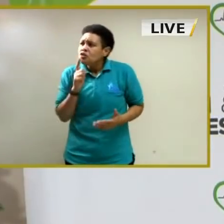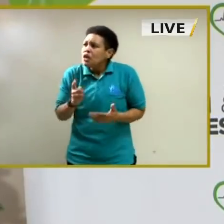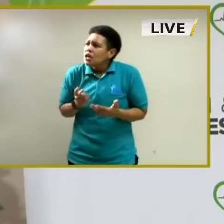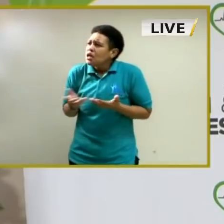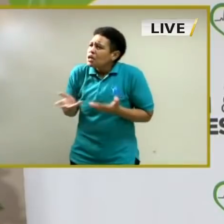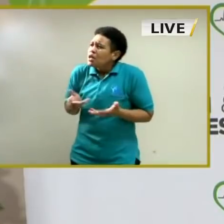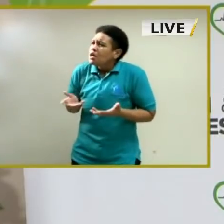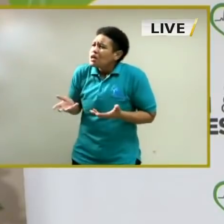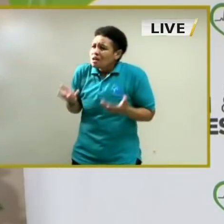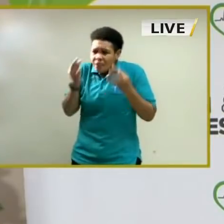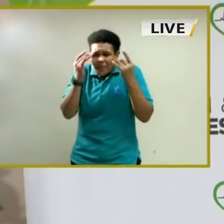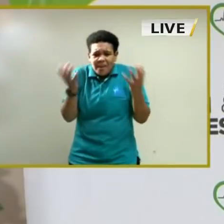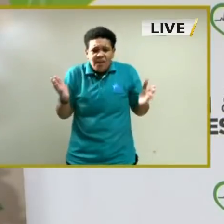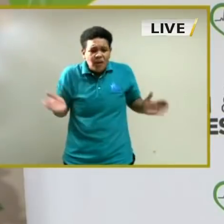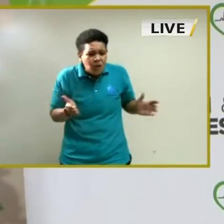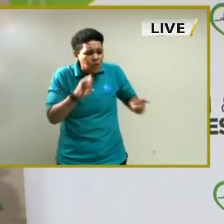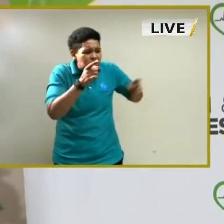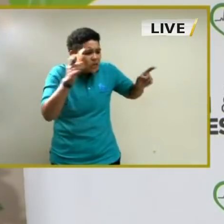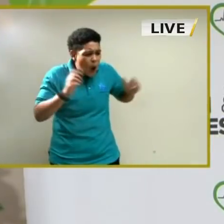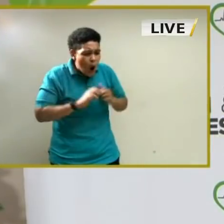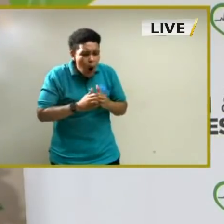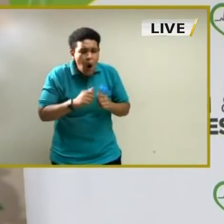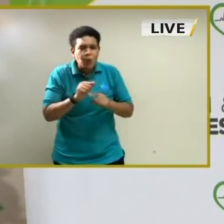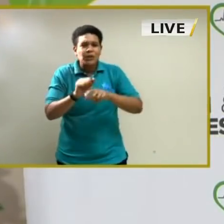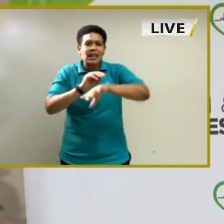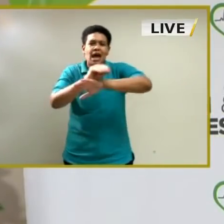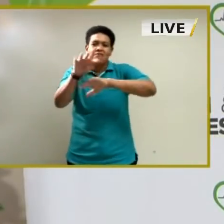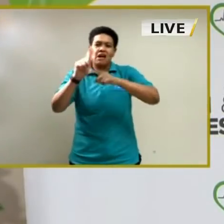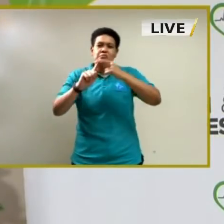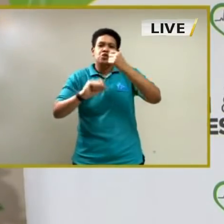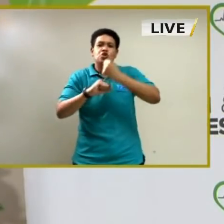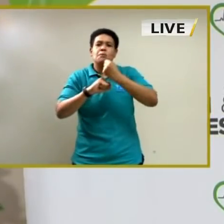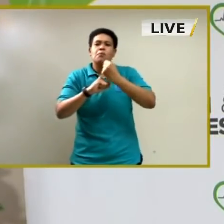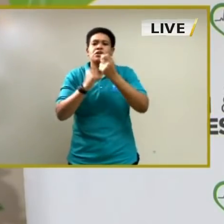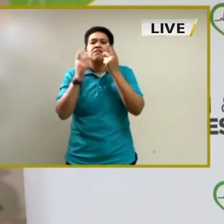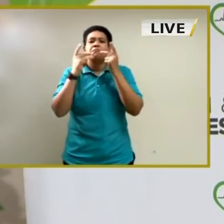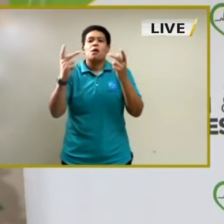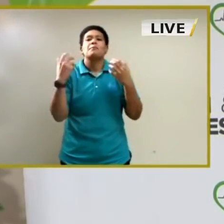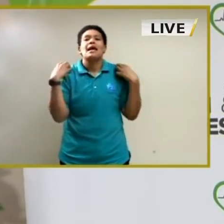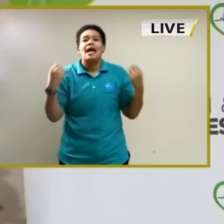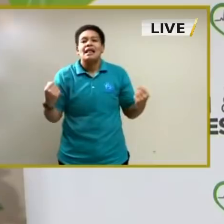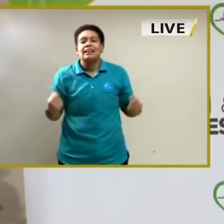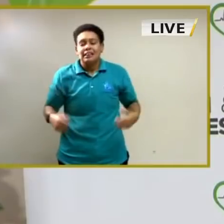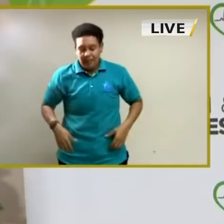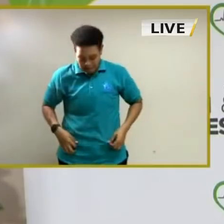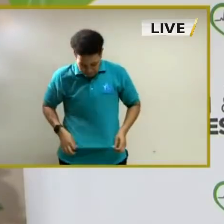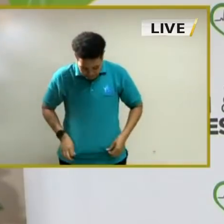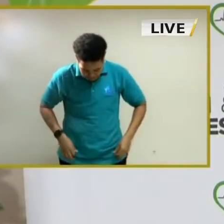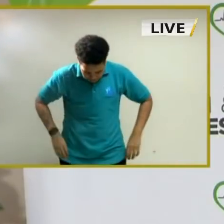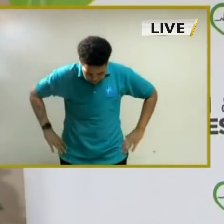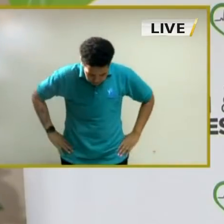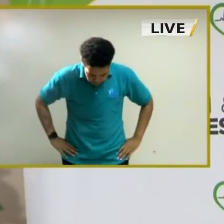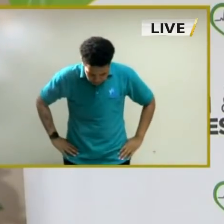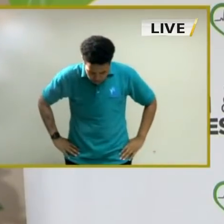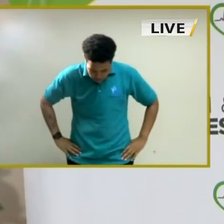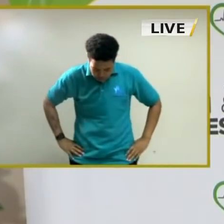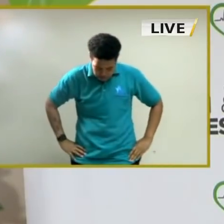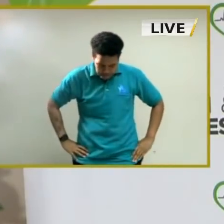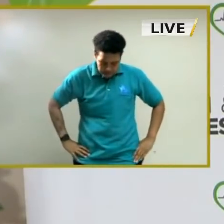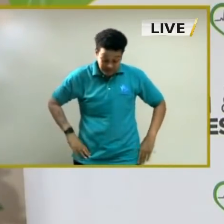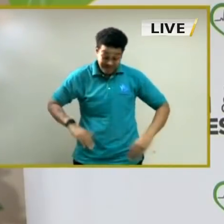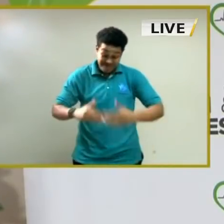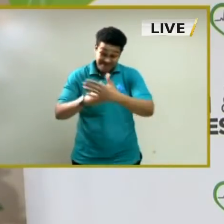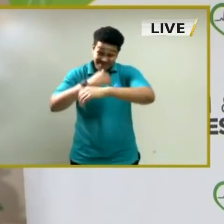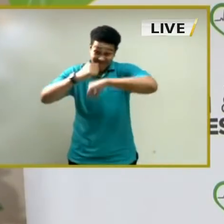on other options with the advice and support of public health. And so in the new year, I believe we will